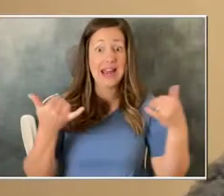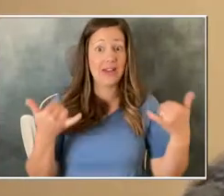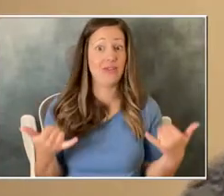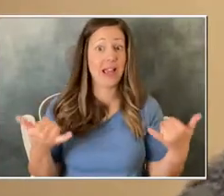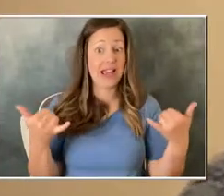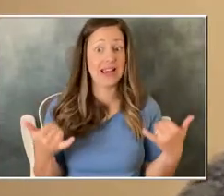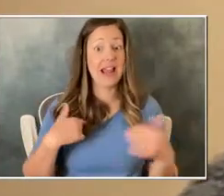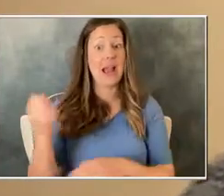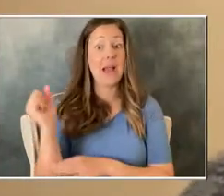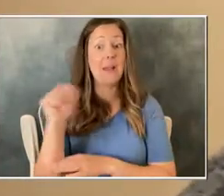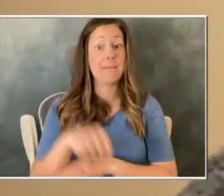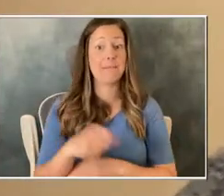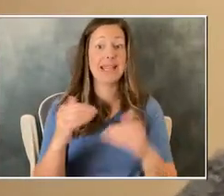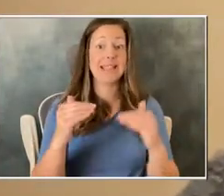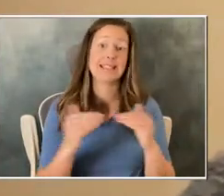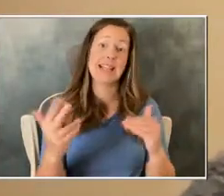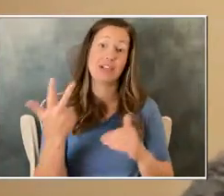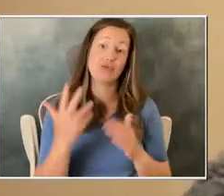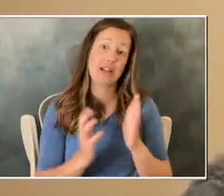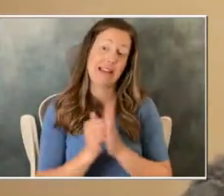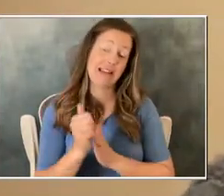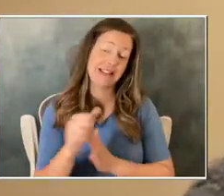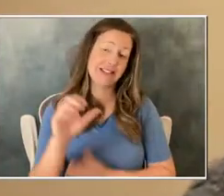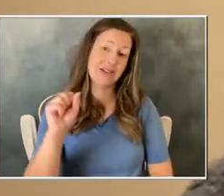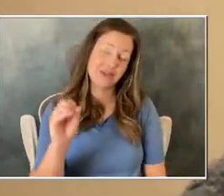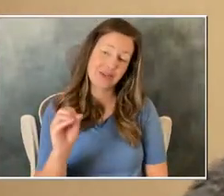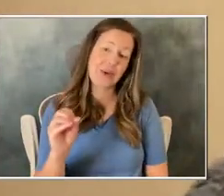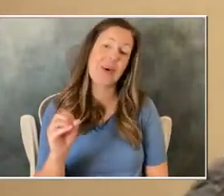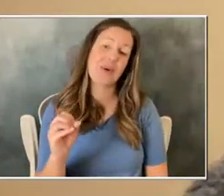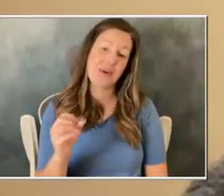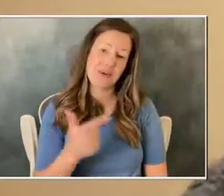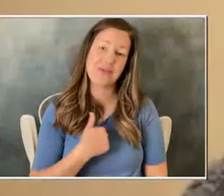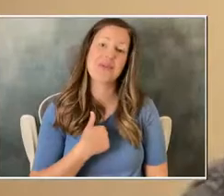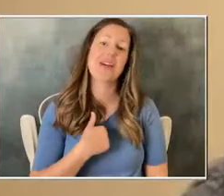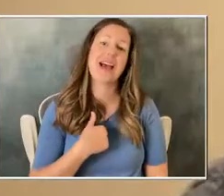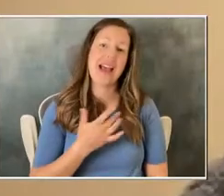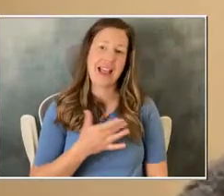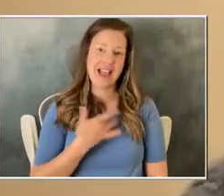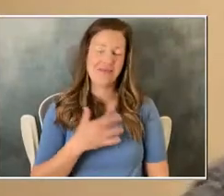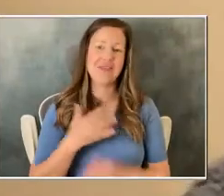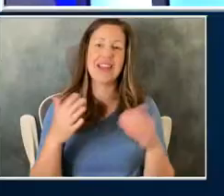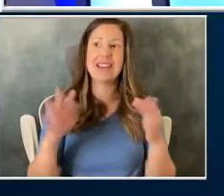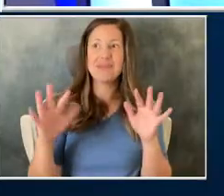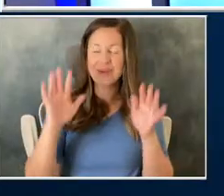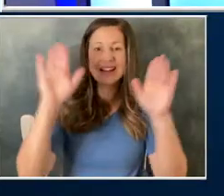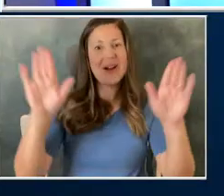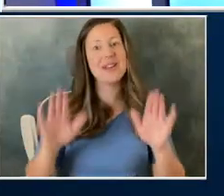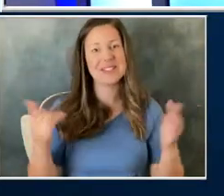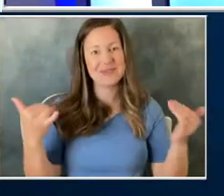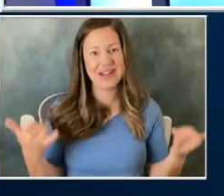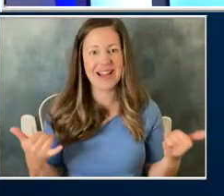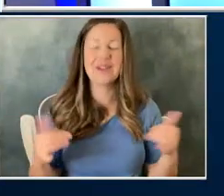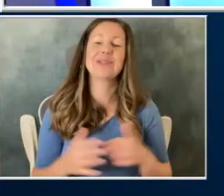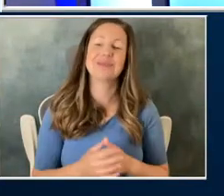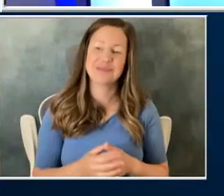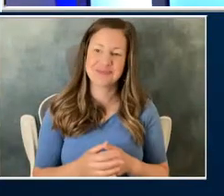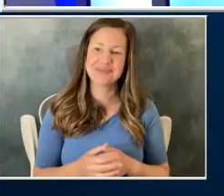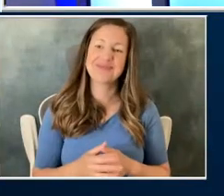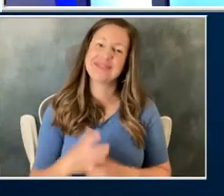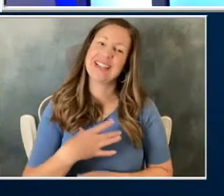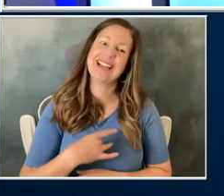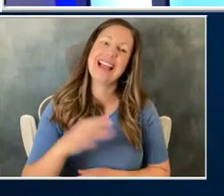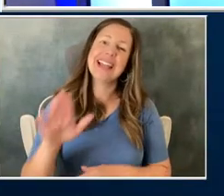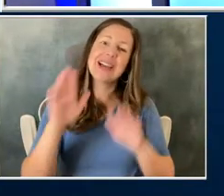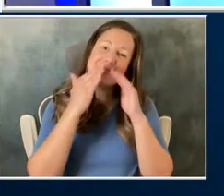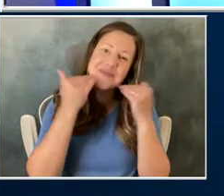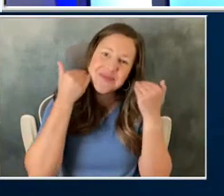beat stage 3 cancer. So I'm doing pretty awesome right now. Yes. I like that big smile on your face. That is, you